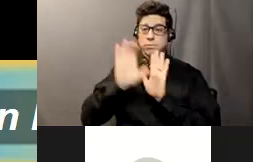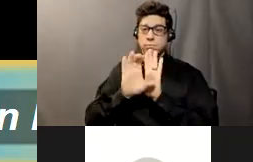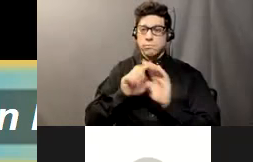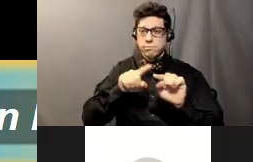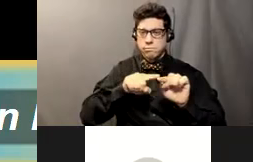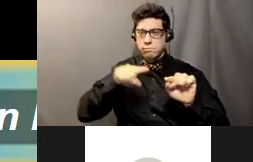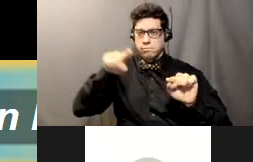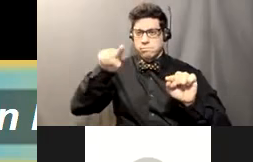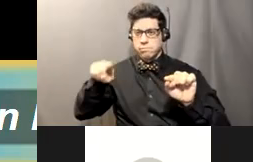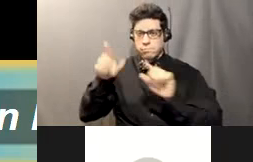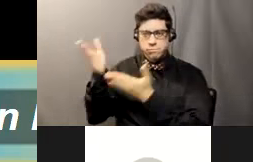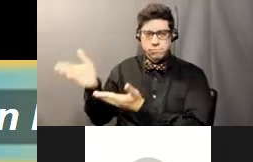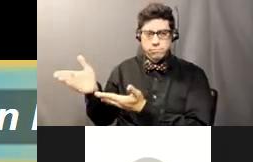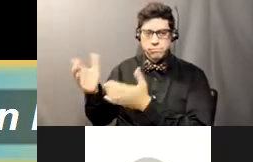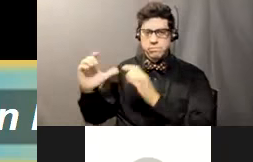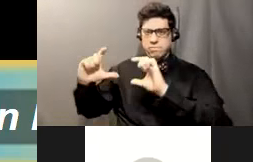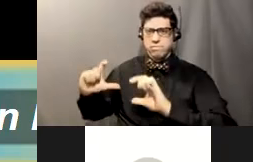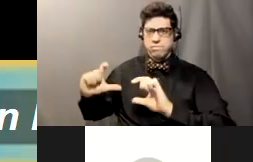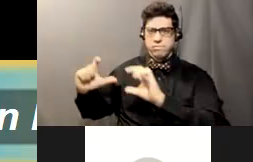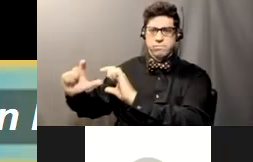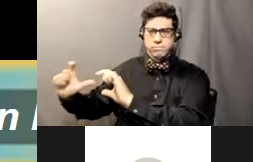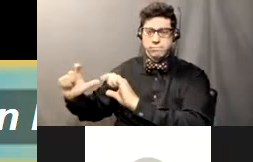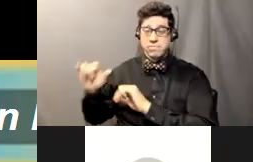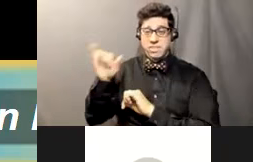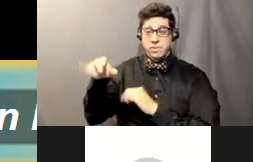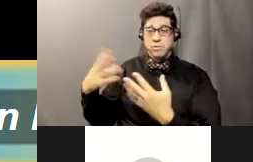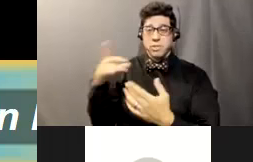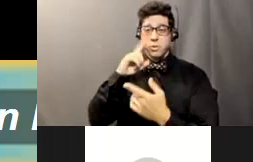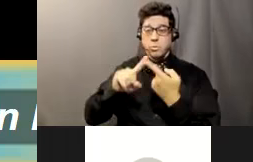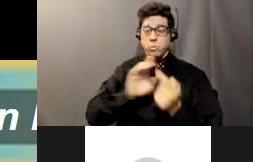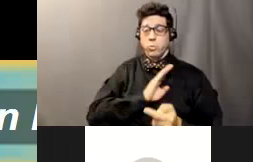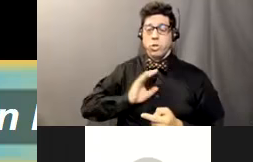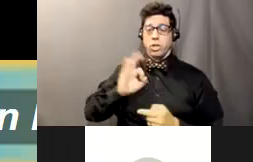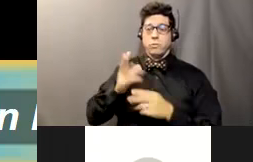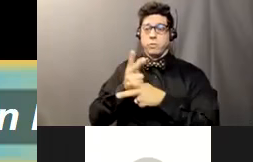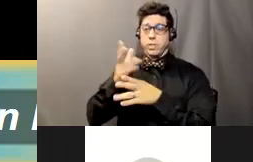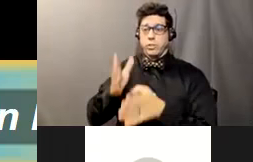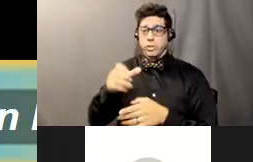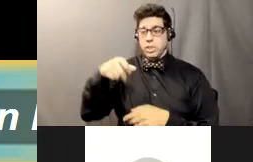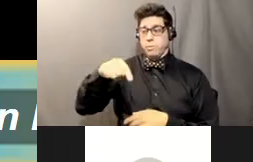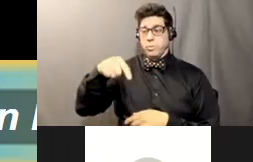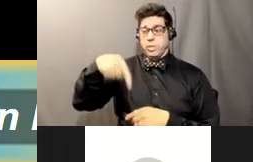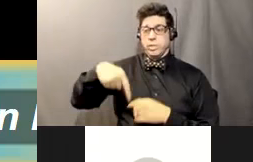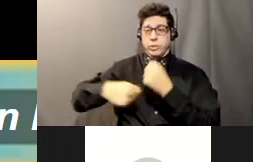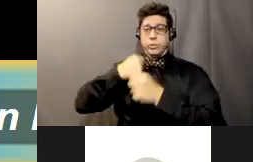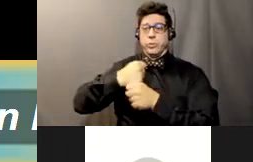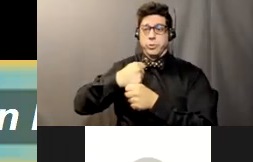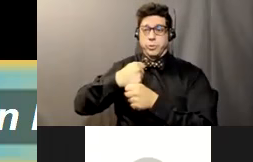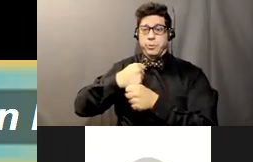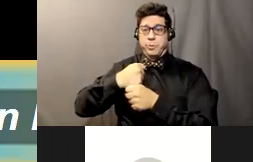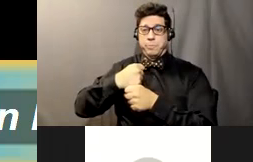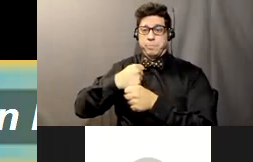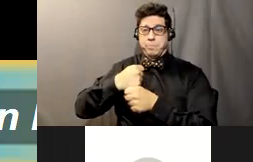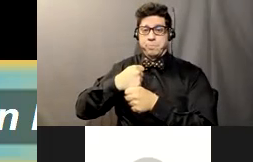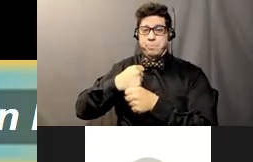screen. And this infographic was presented to the Board of Supervisors in September of this year. And